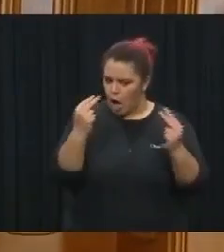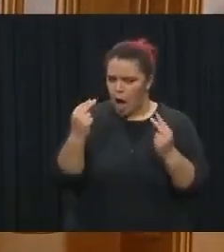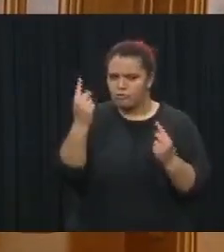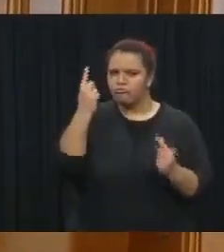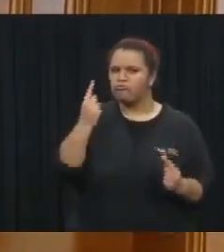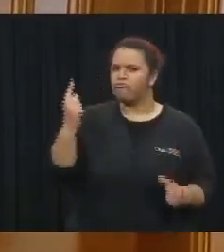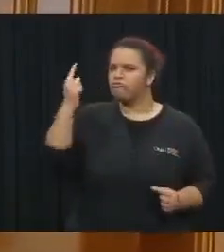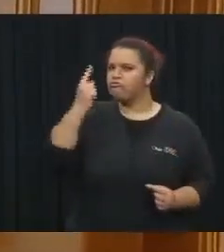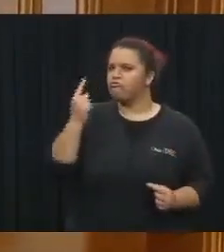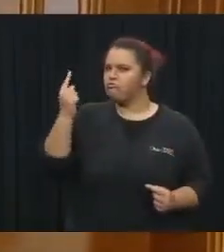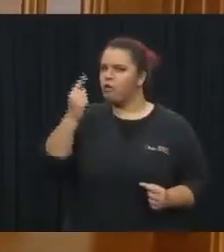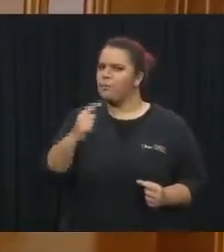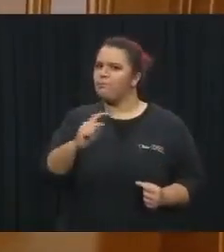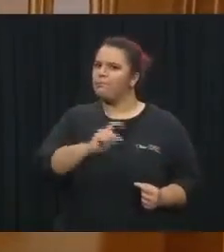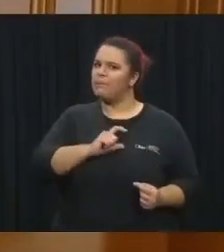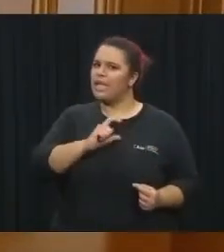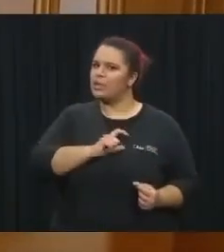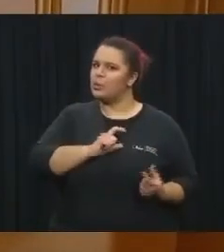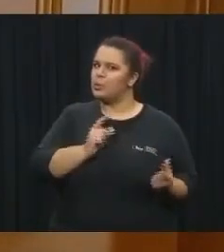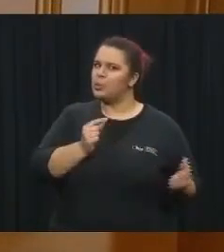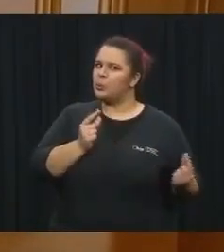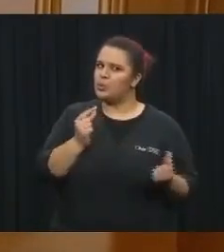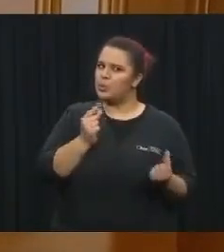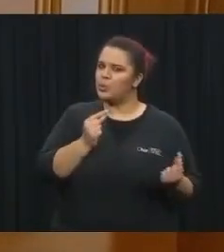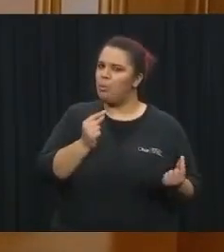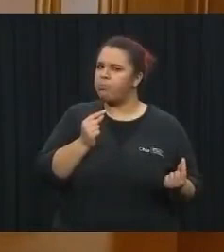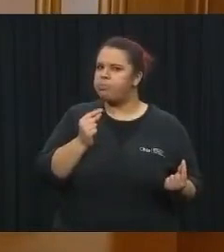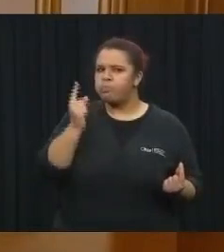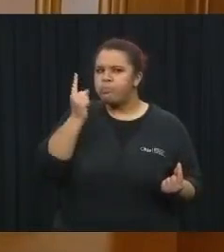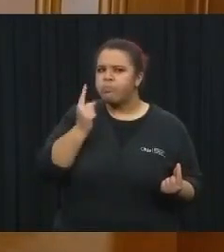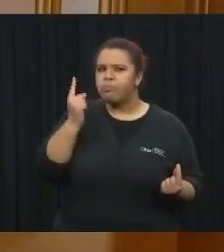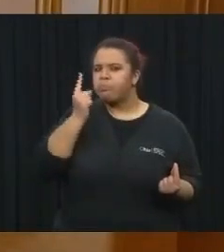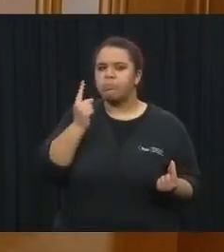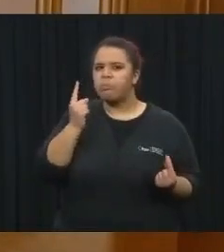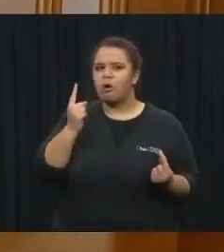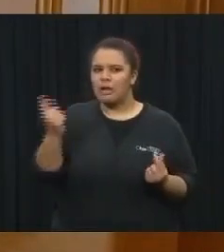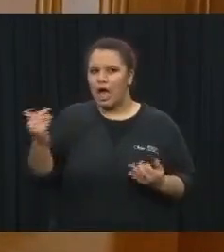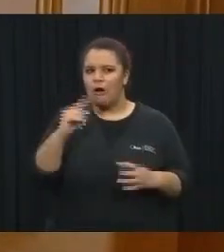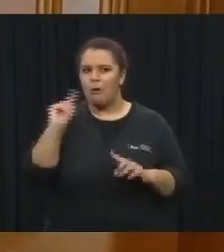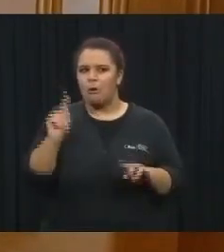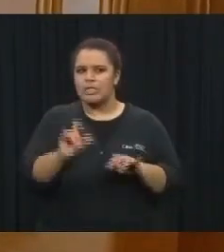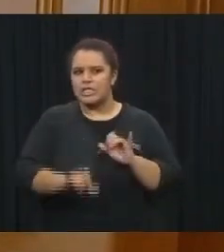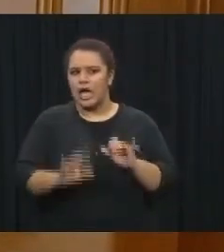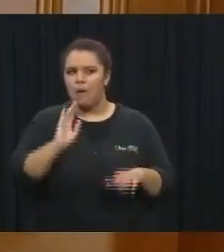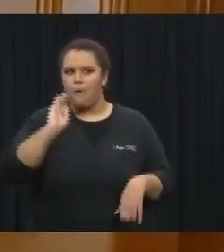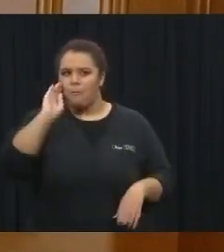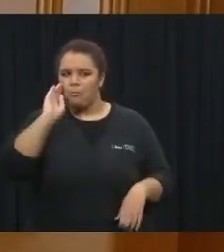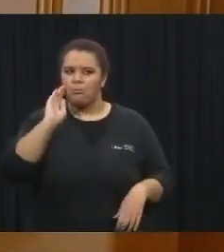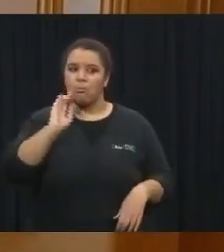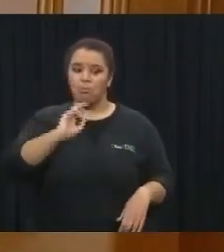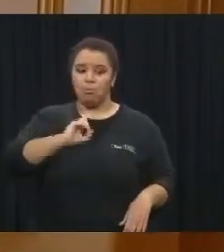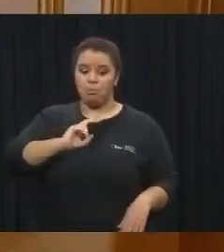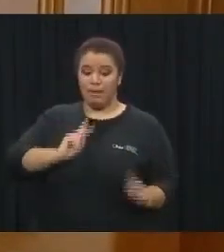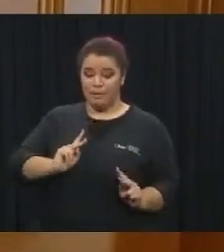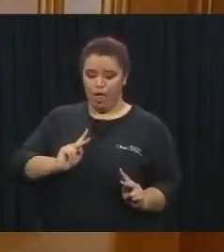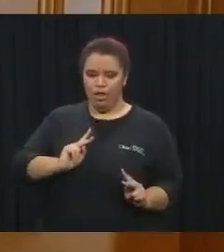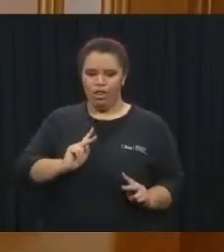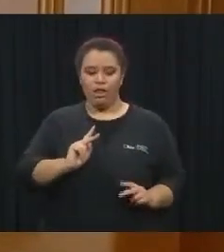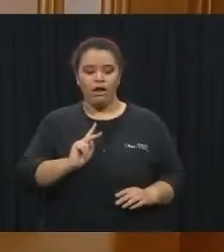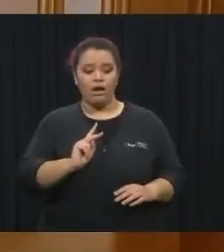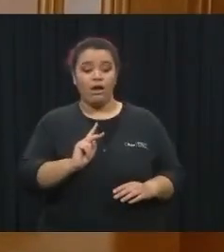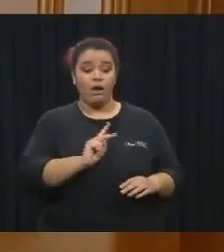being enforced, both on a personal as well as a business level. Well, we had a